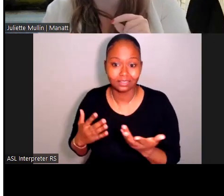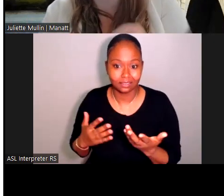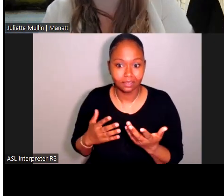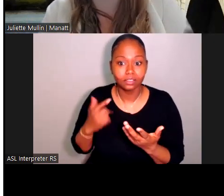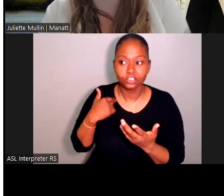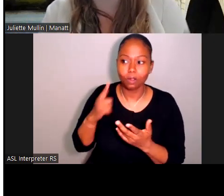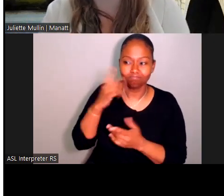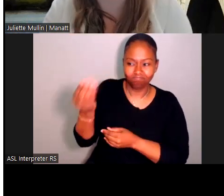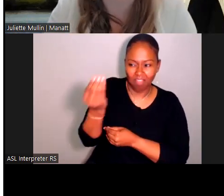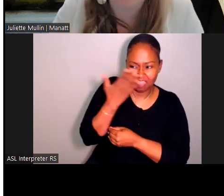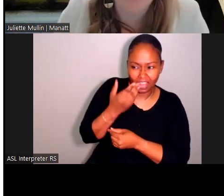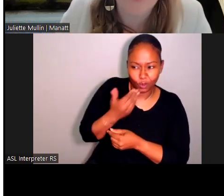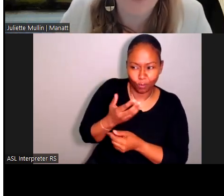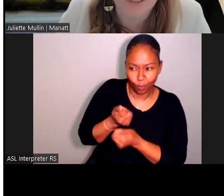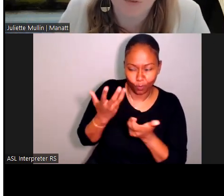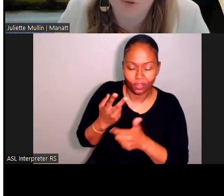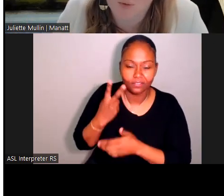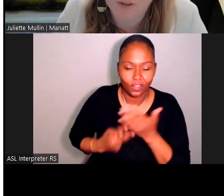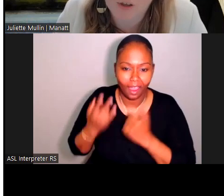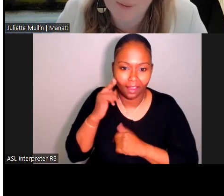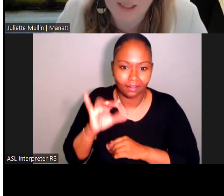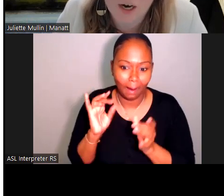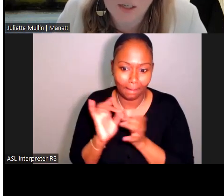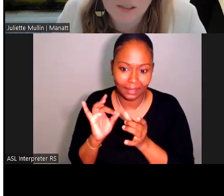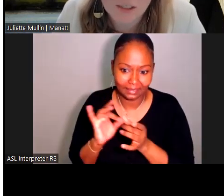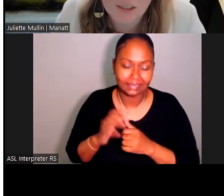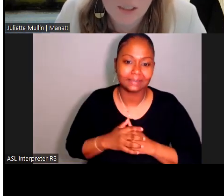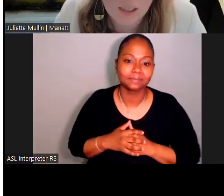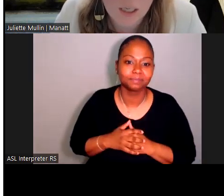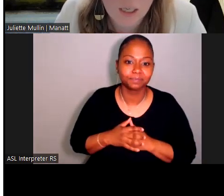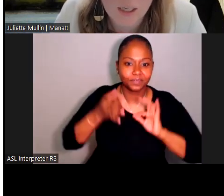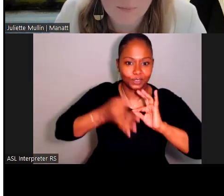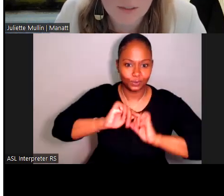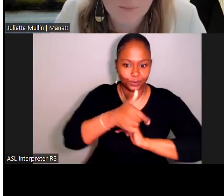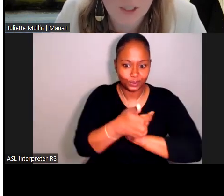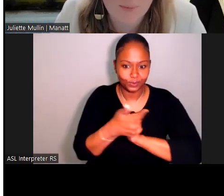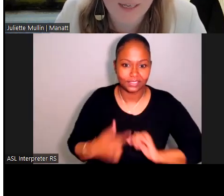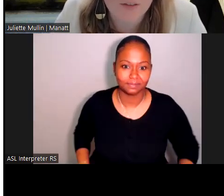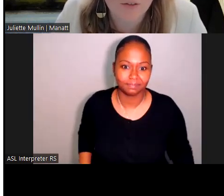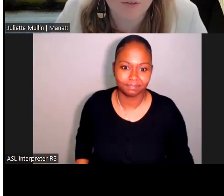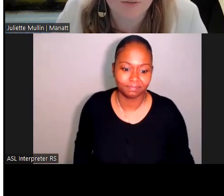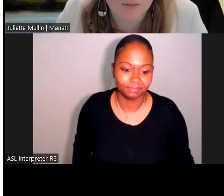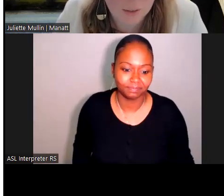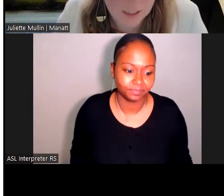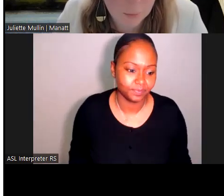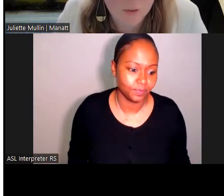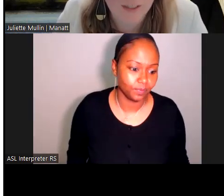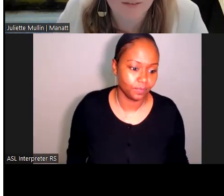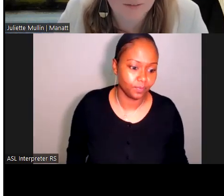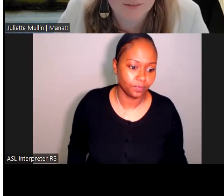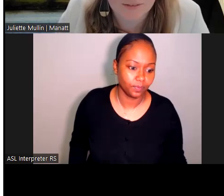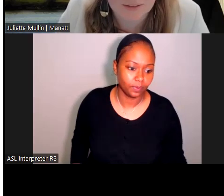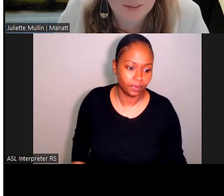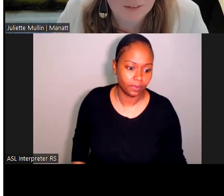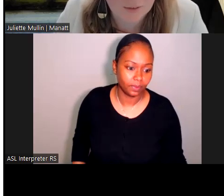both of those pieces around that clause, and we can do more workshopping there. Let me go back to, oh, I keep